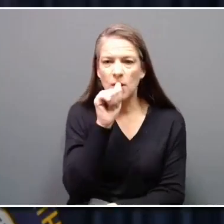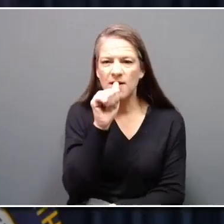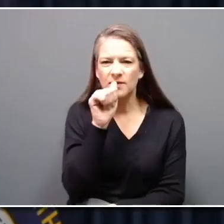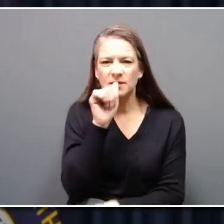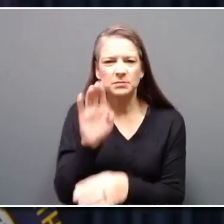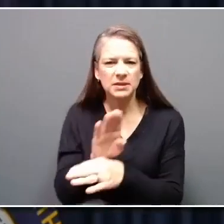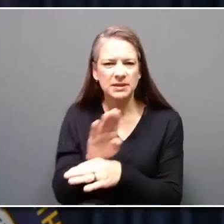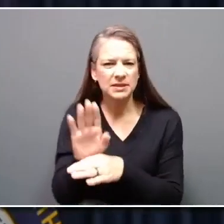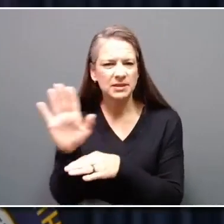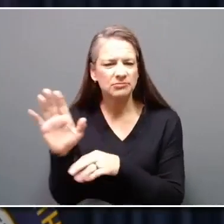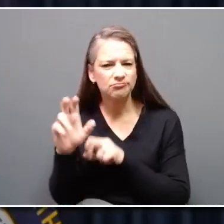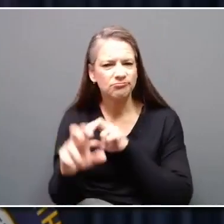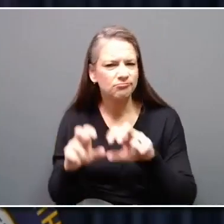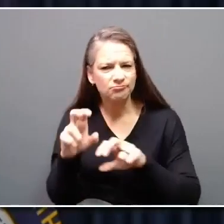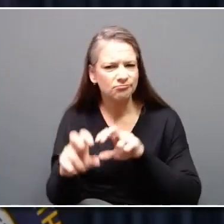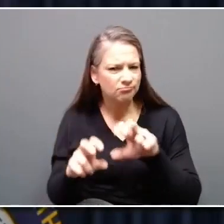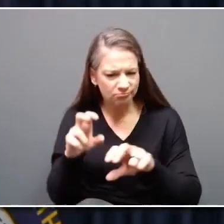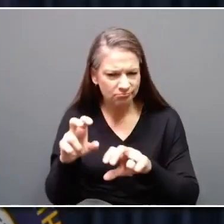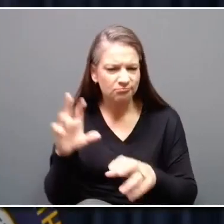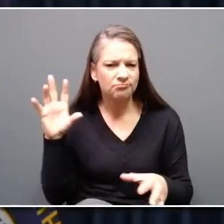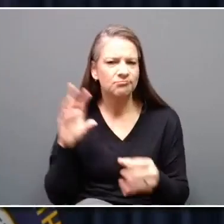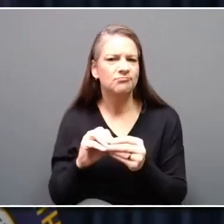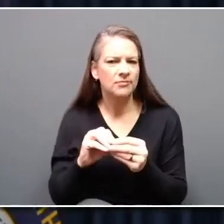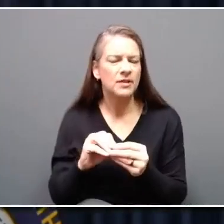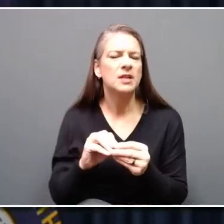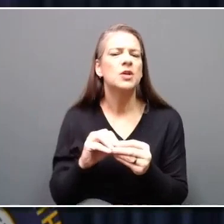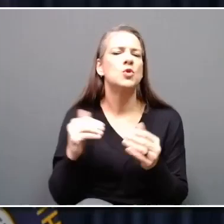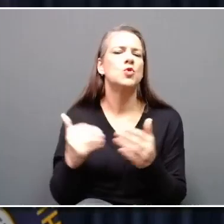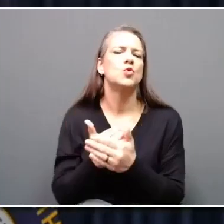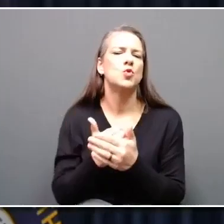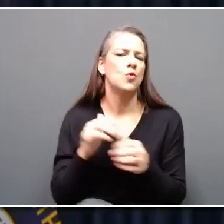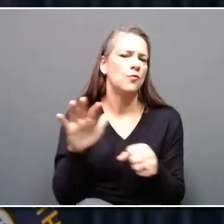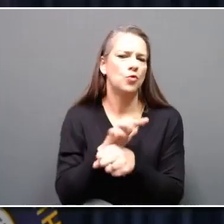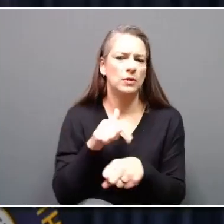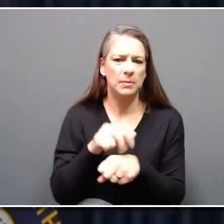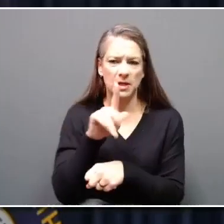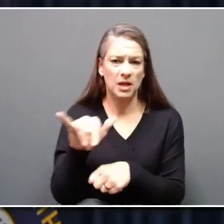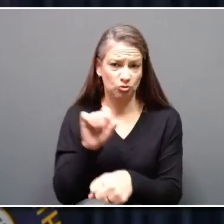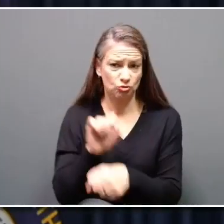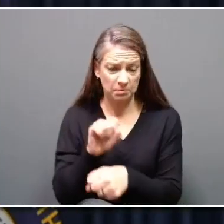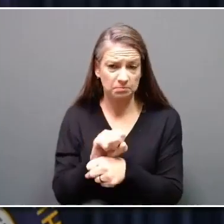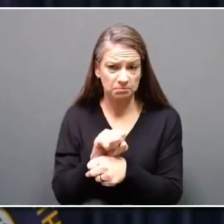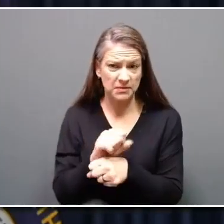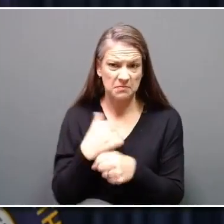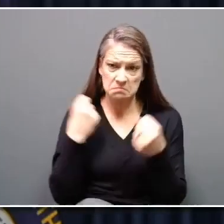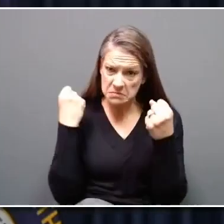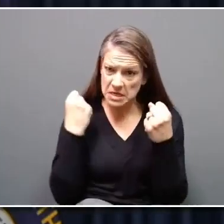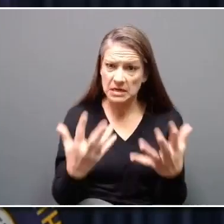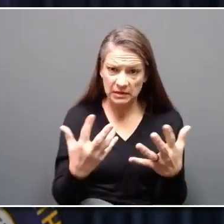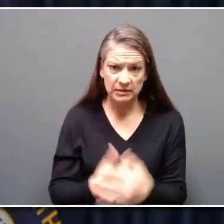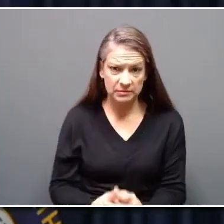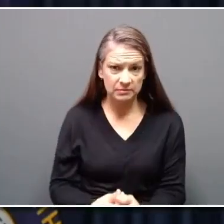to 51,300 new full-time Kentucky jobs. Today, I want to kick off our update by highlighting a couple of